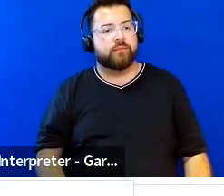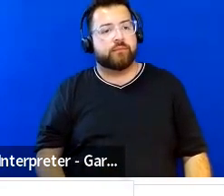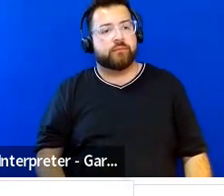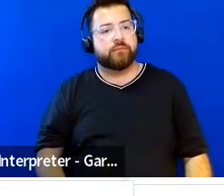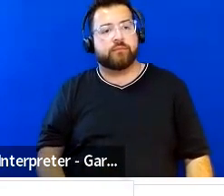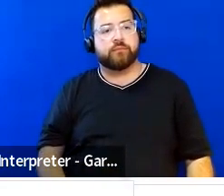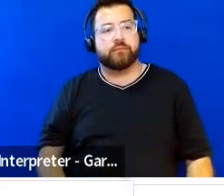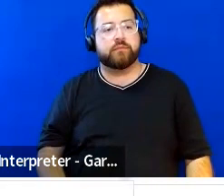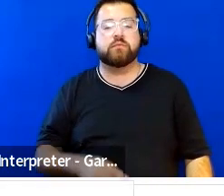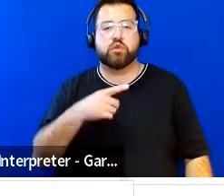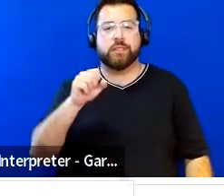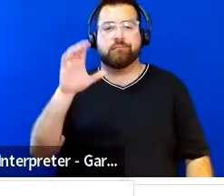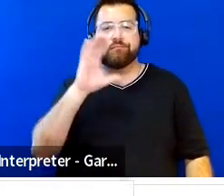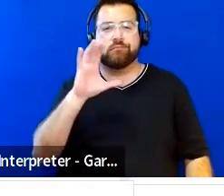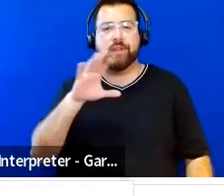website.